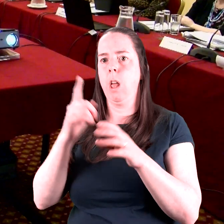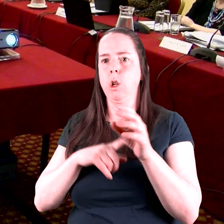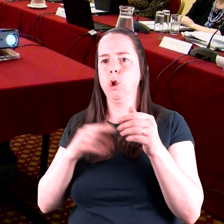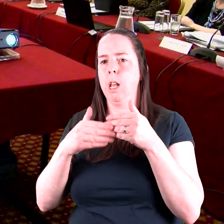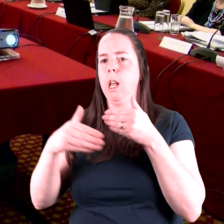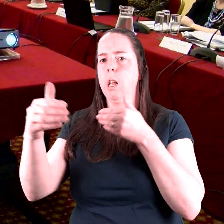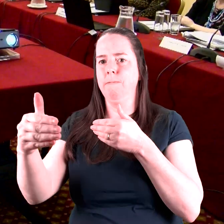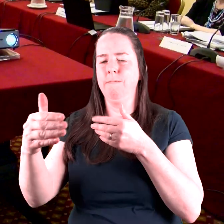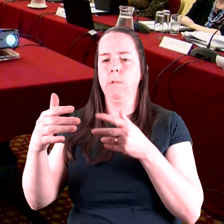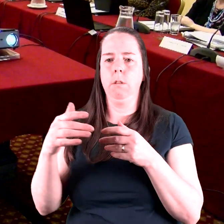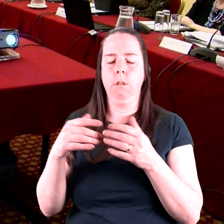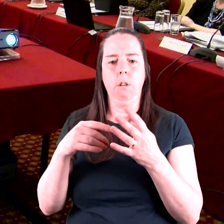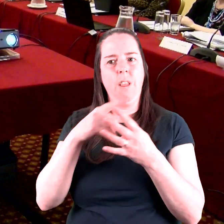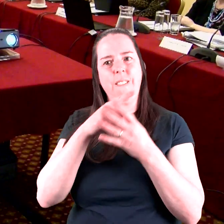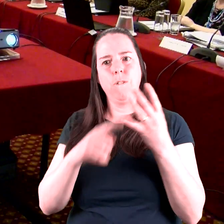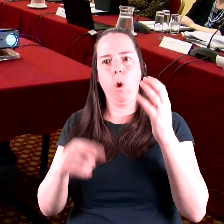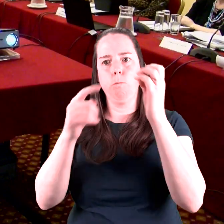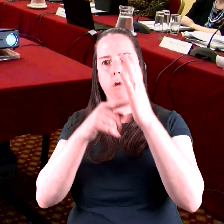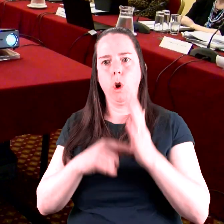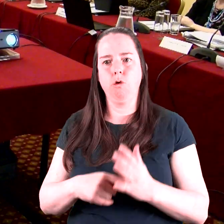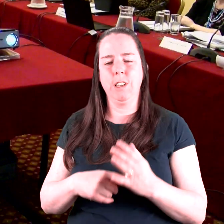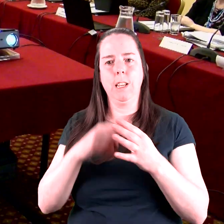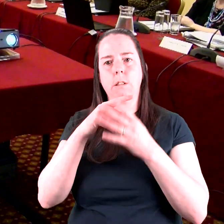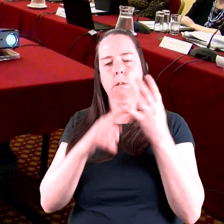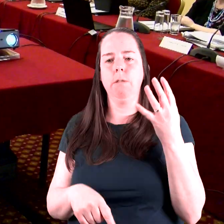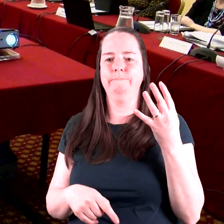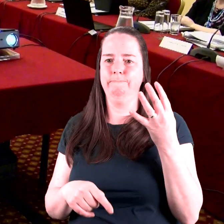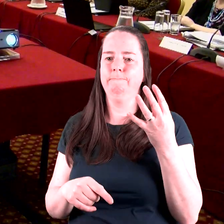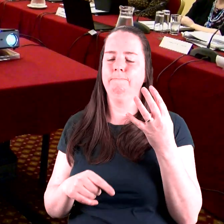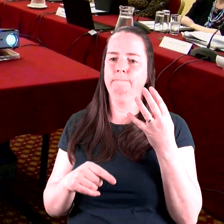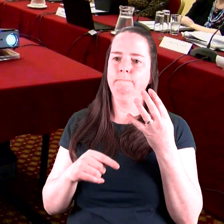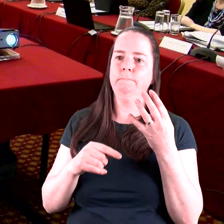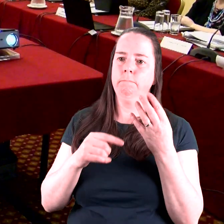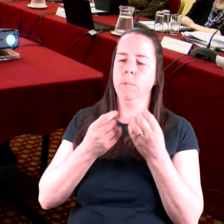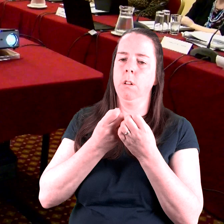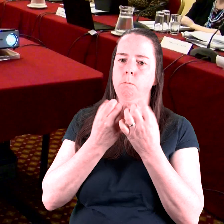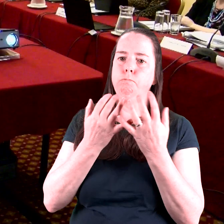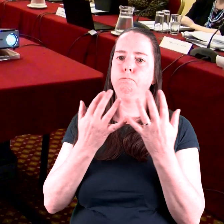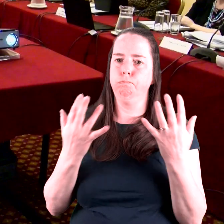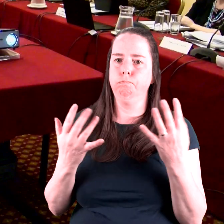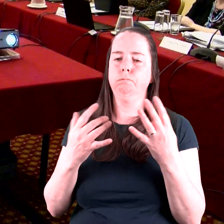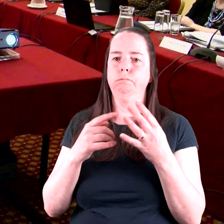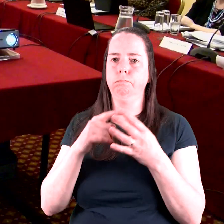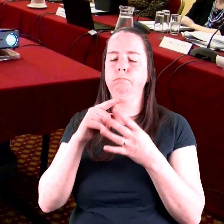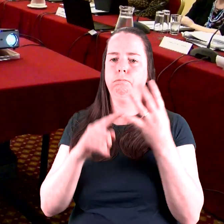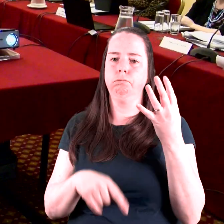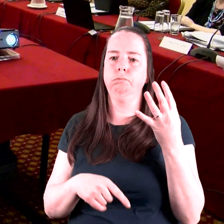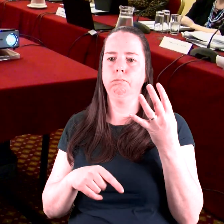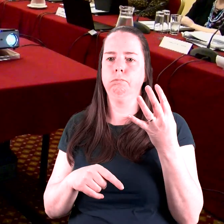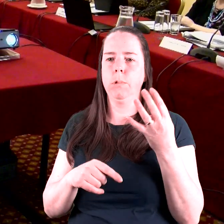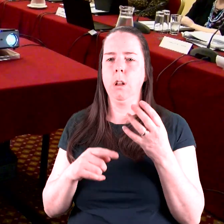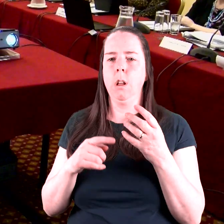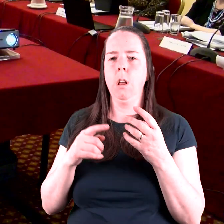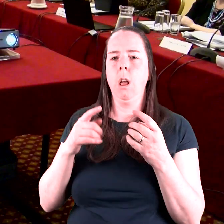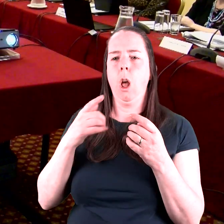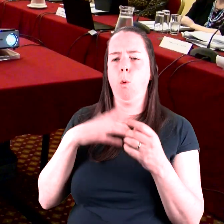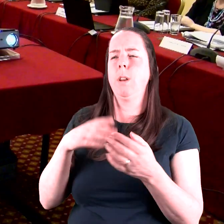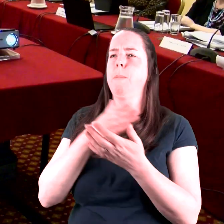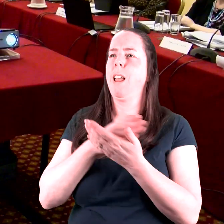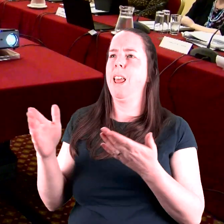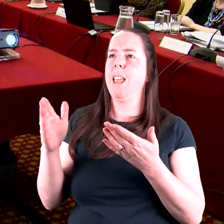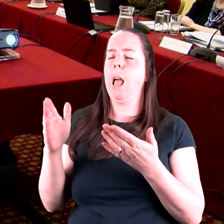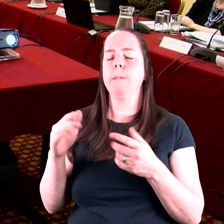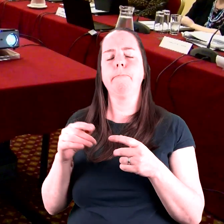for the first year, there's a lot there in the 4 priorities, and I would